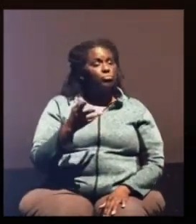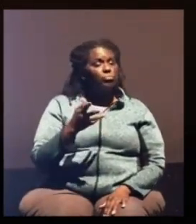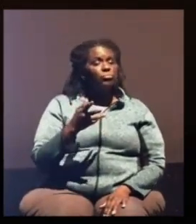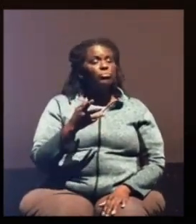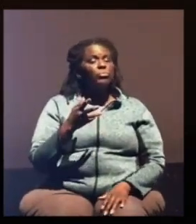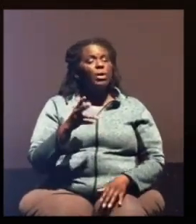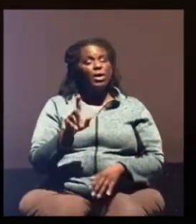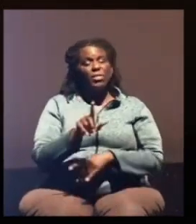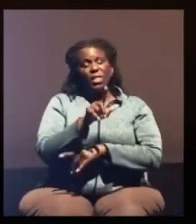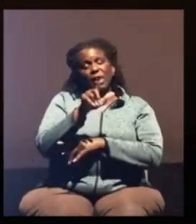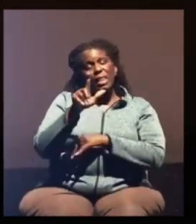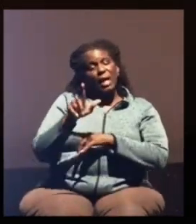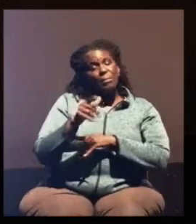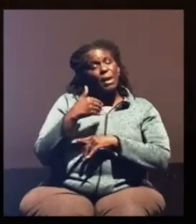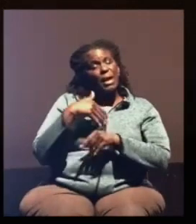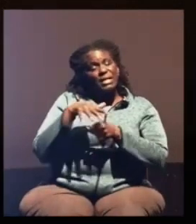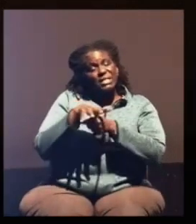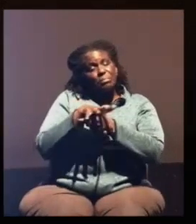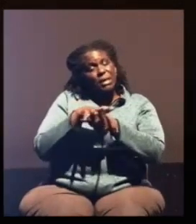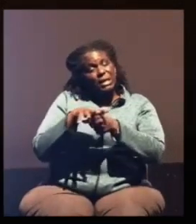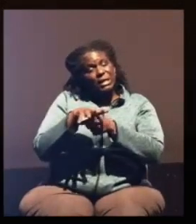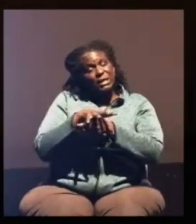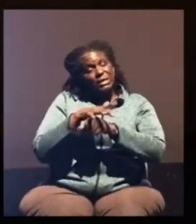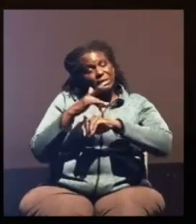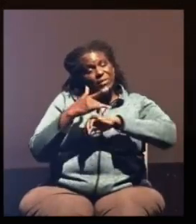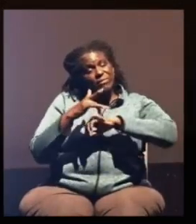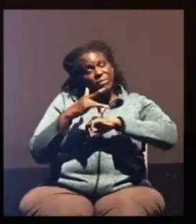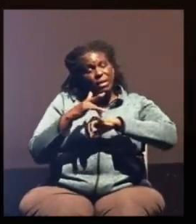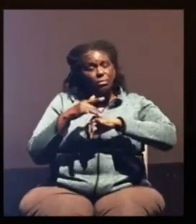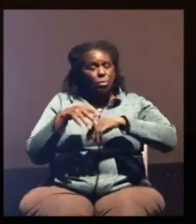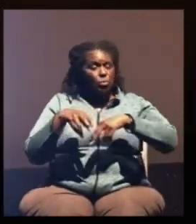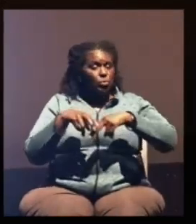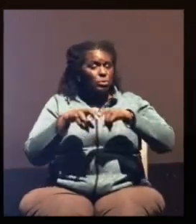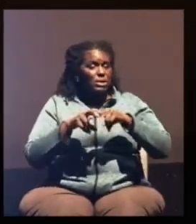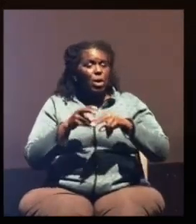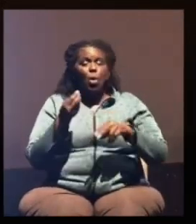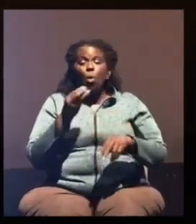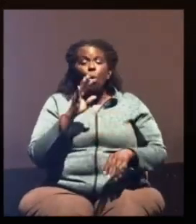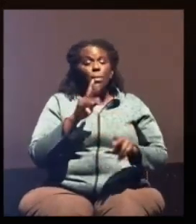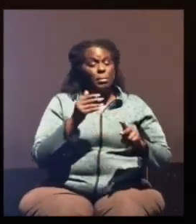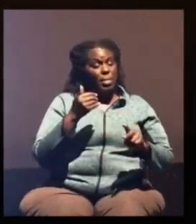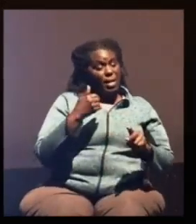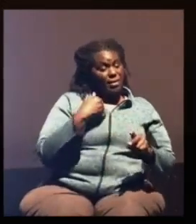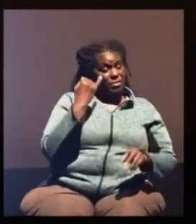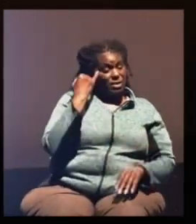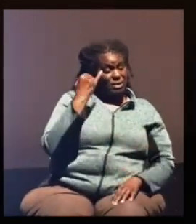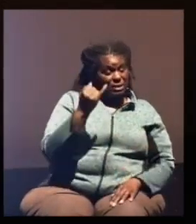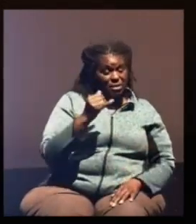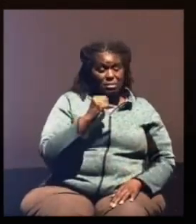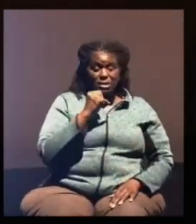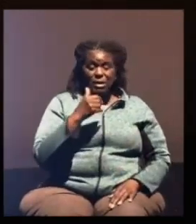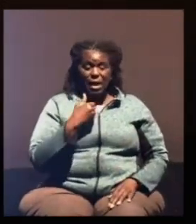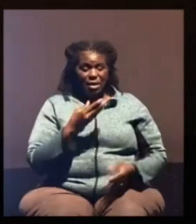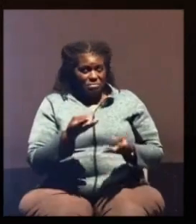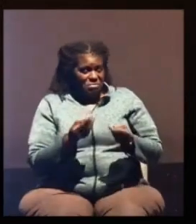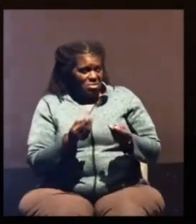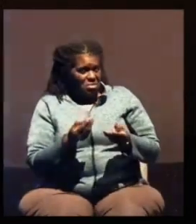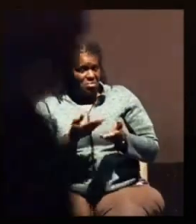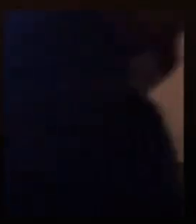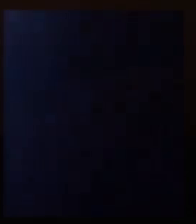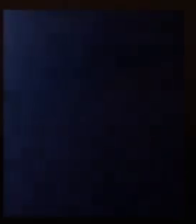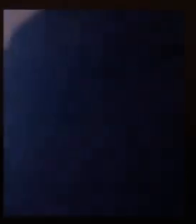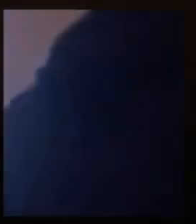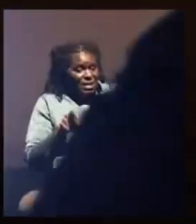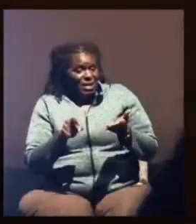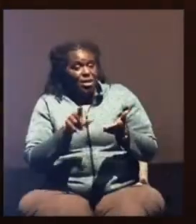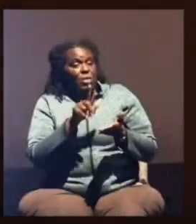Redlands Library is making. If they don't, they have the ideas, but they don't have the resources, so they can go to the library to find them.